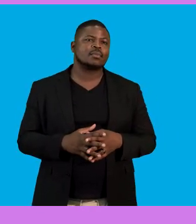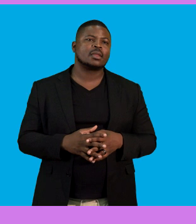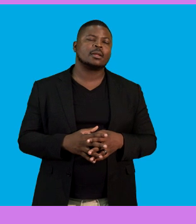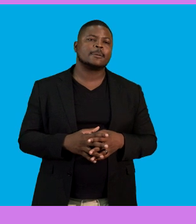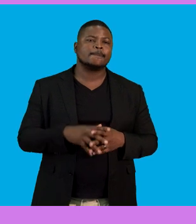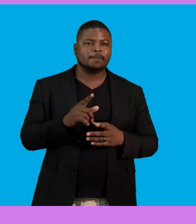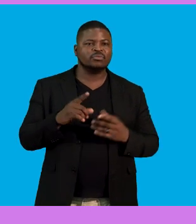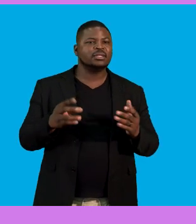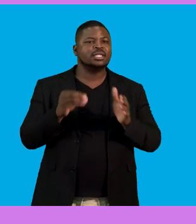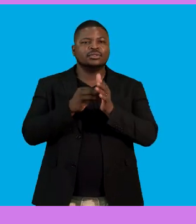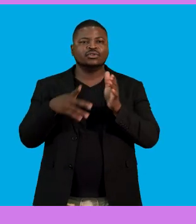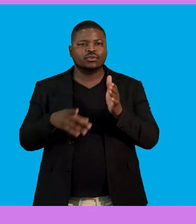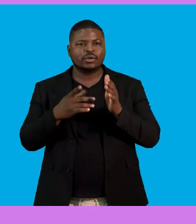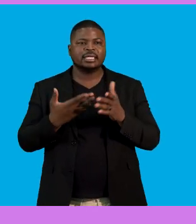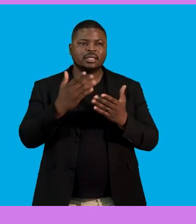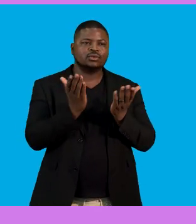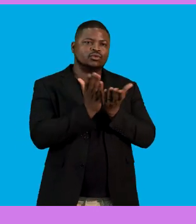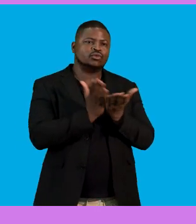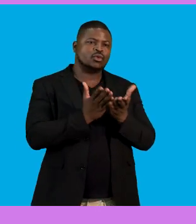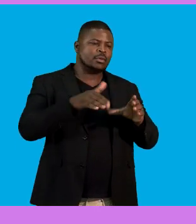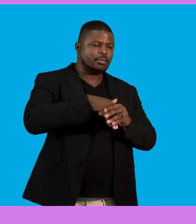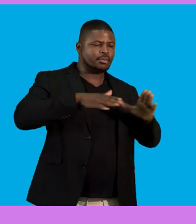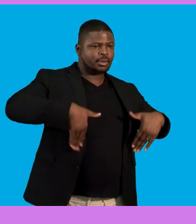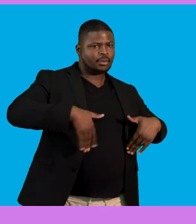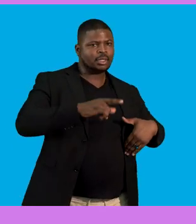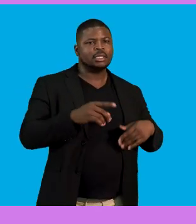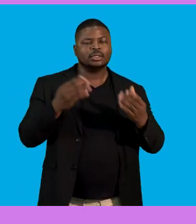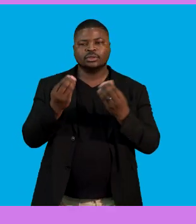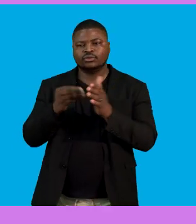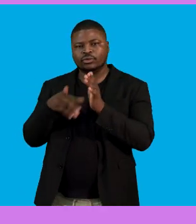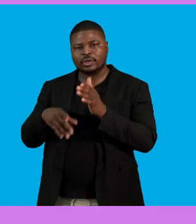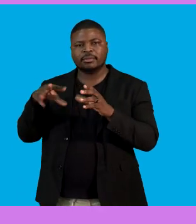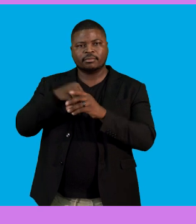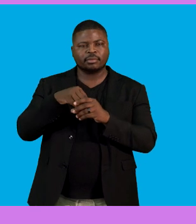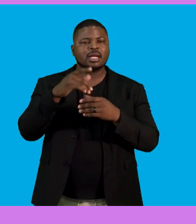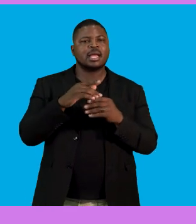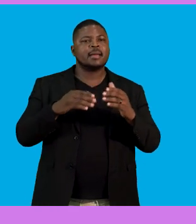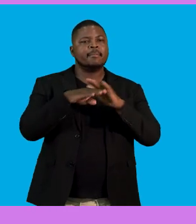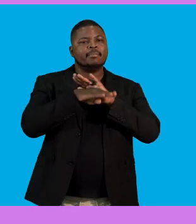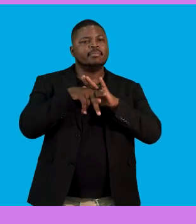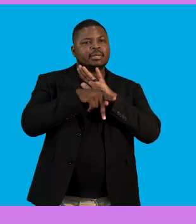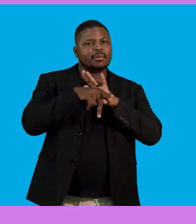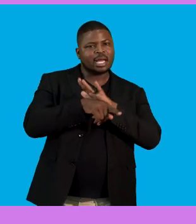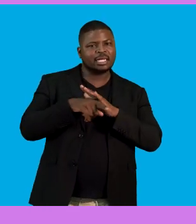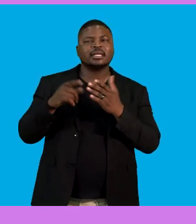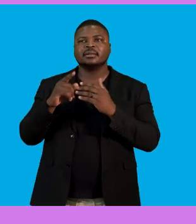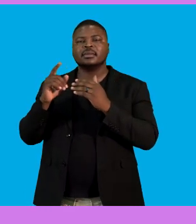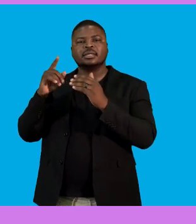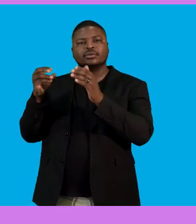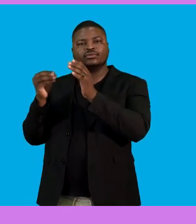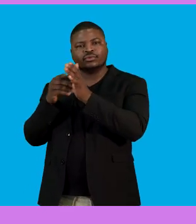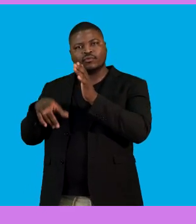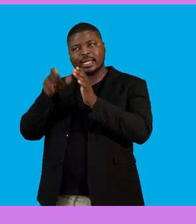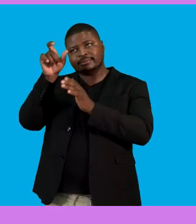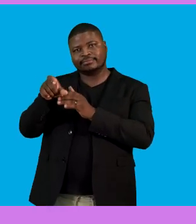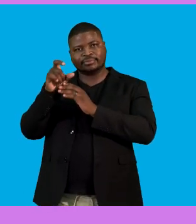parameters? Because it talks about children that are not yet in school, children that are in the primary school, and children that are in the high school. So it means it gives